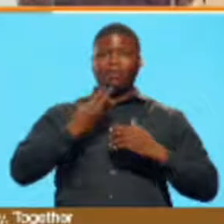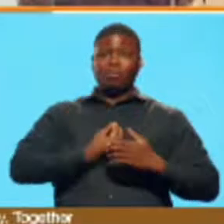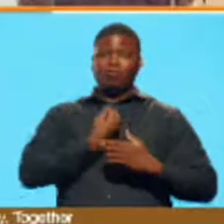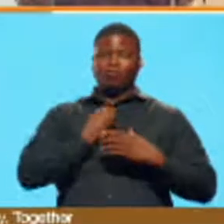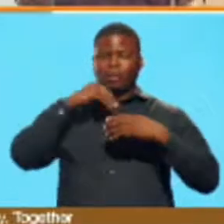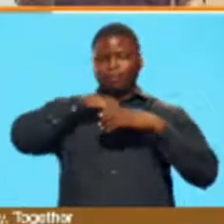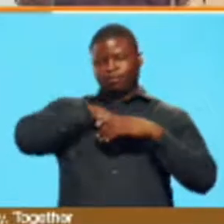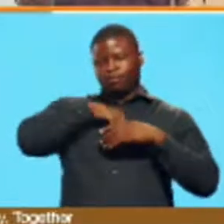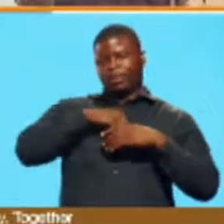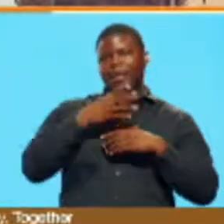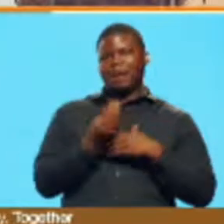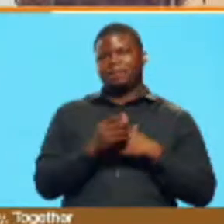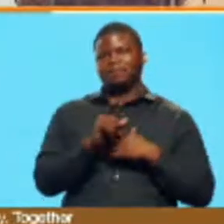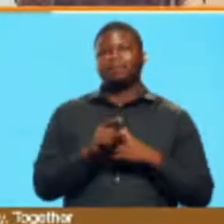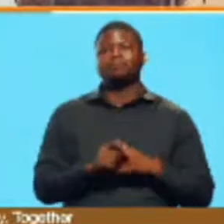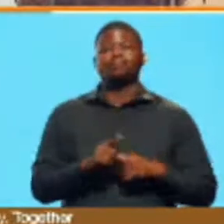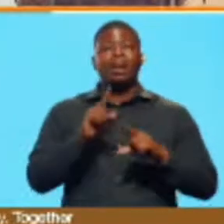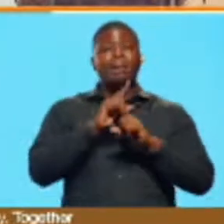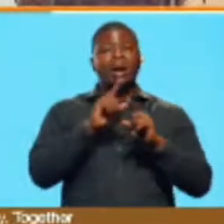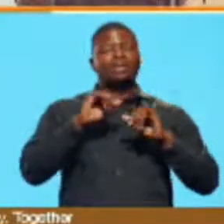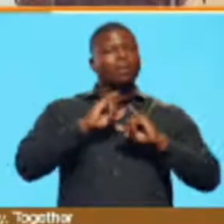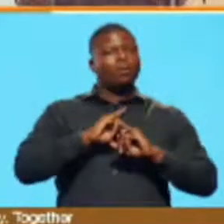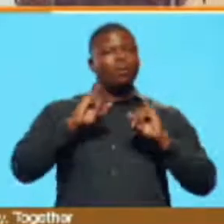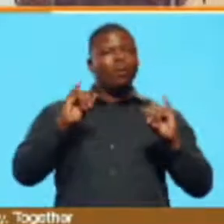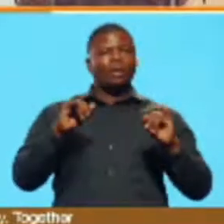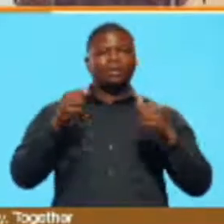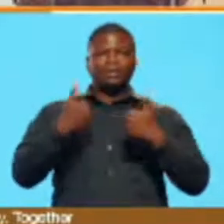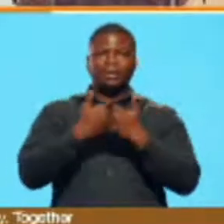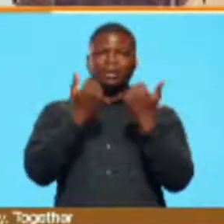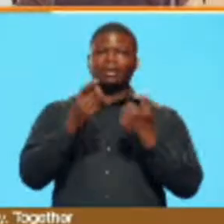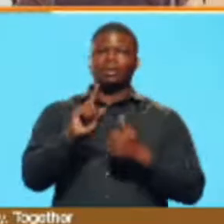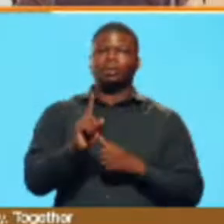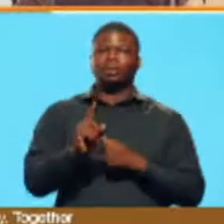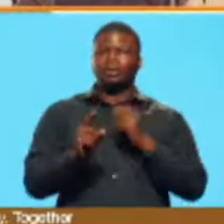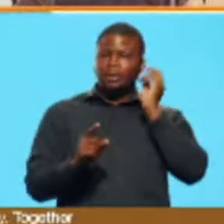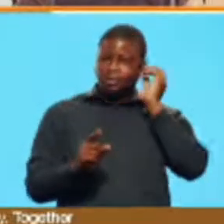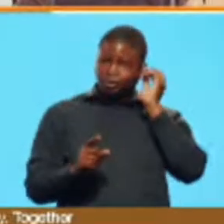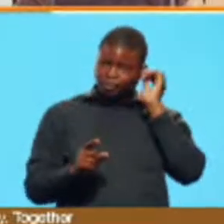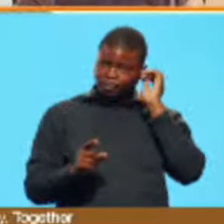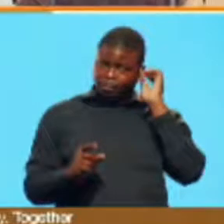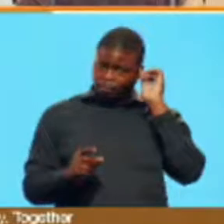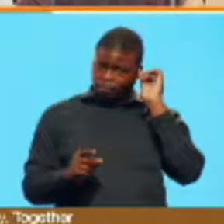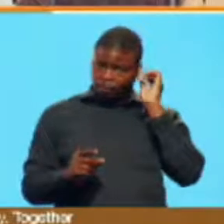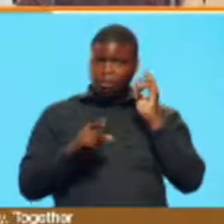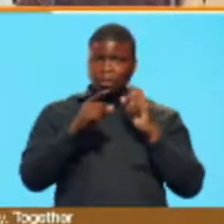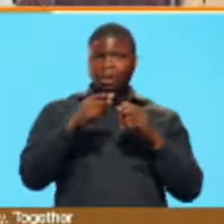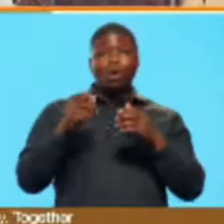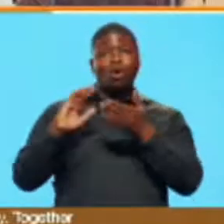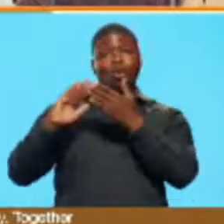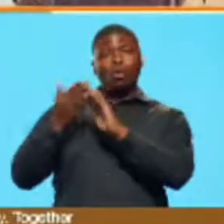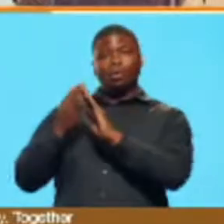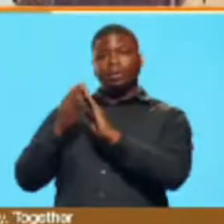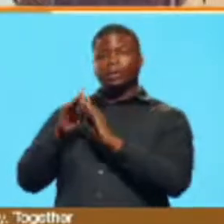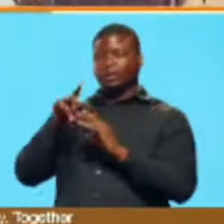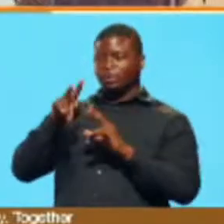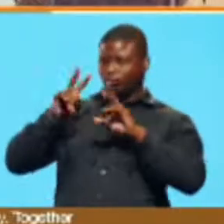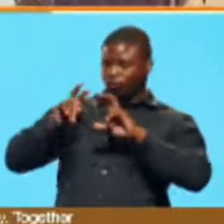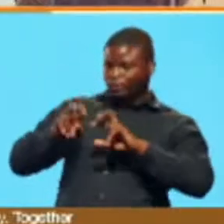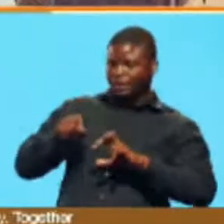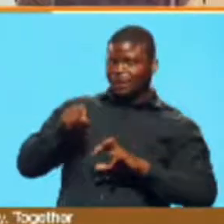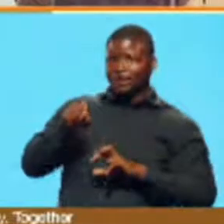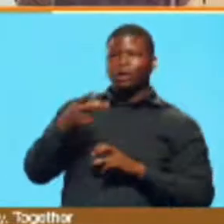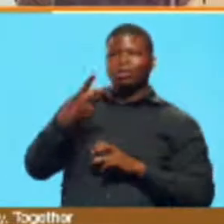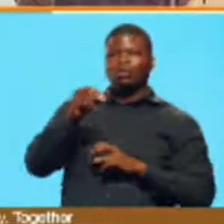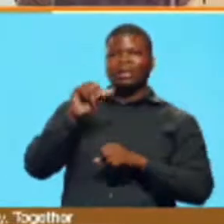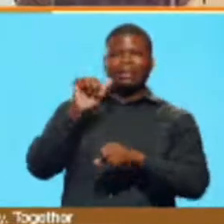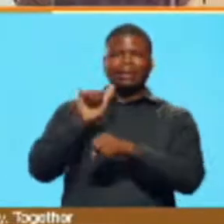issue that we are facing, when we are looking at the community survey of 2016,